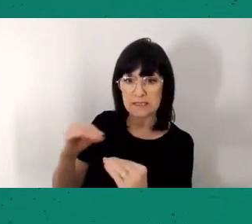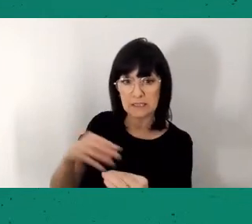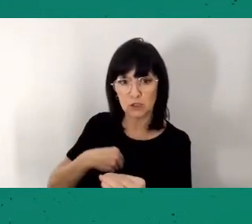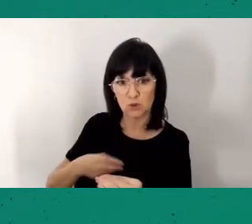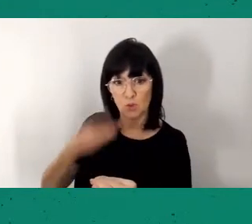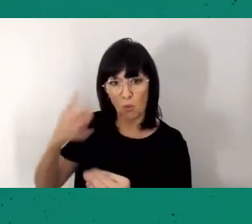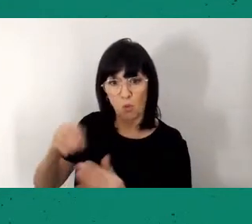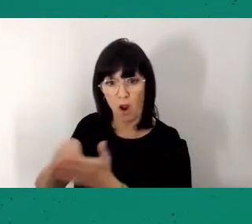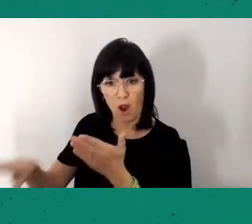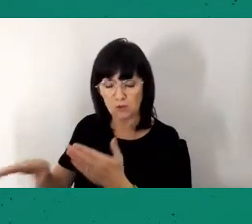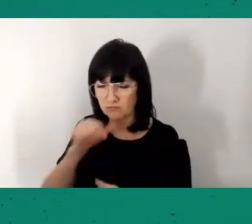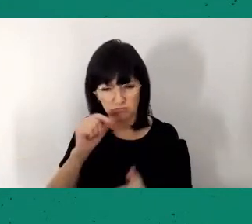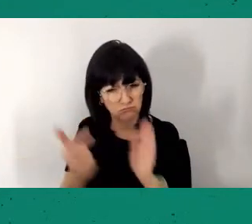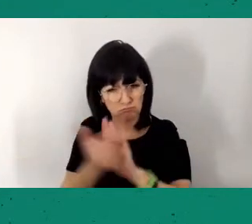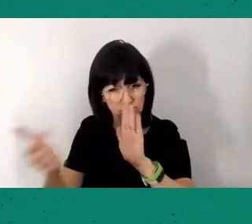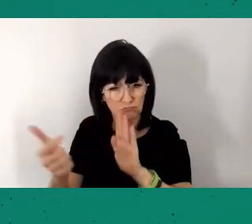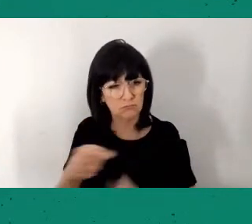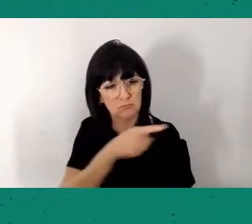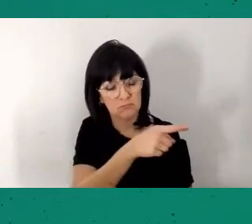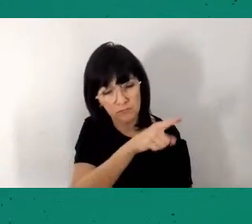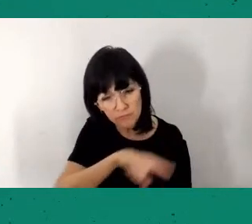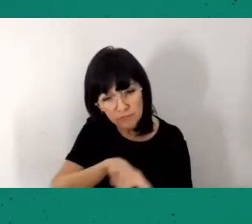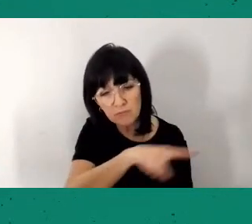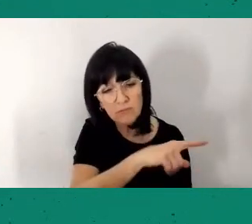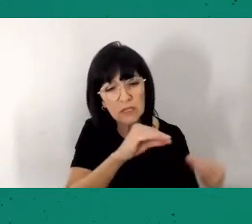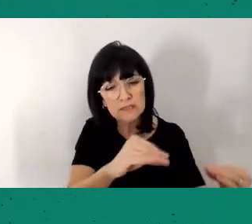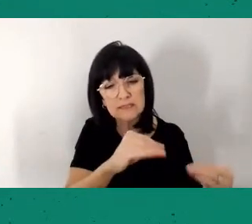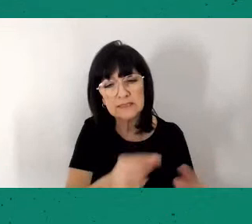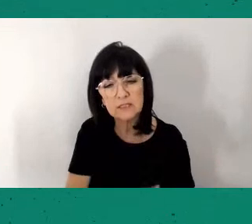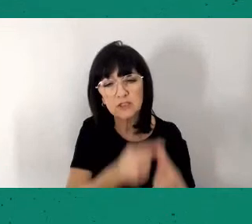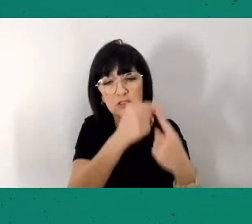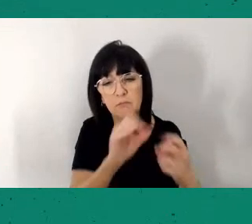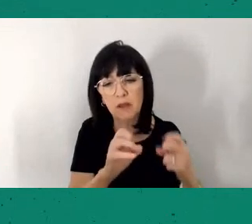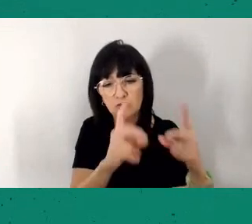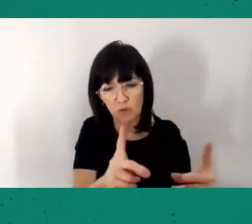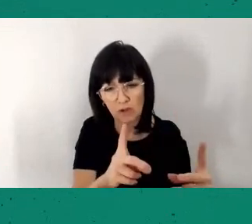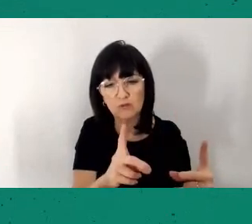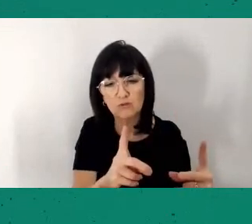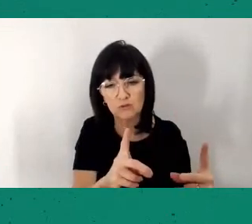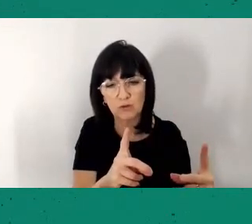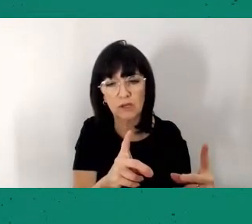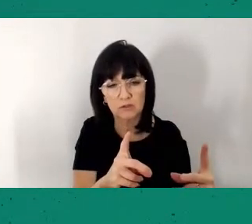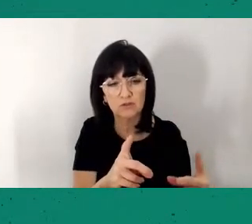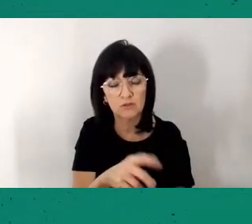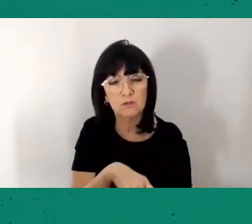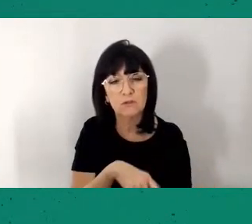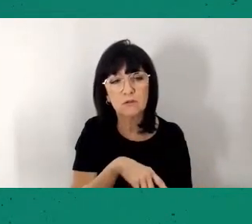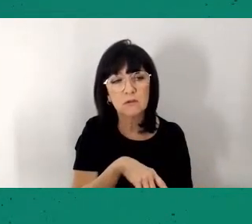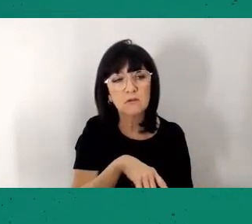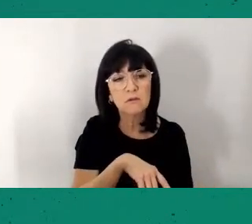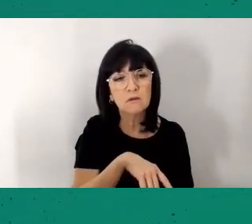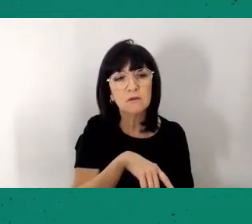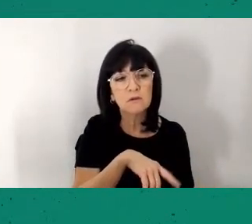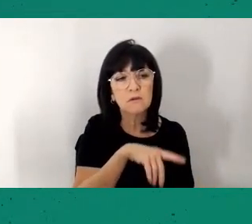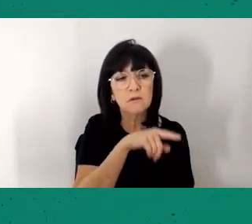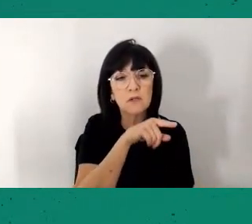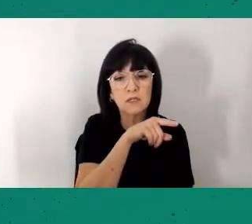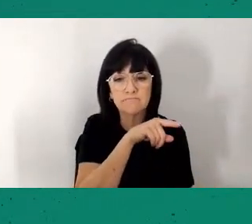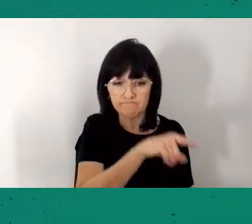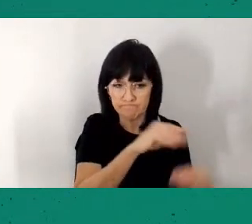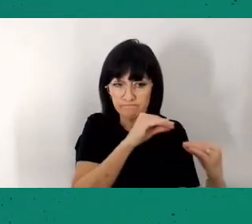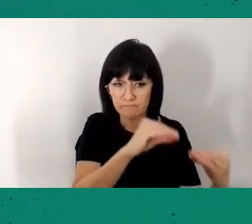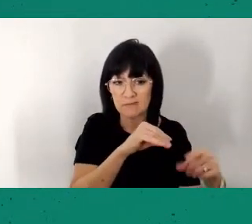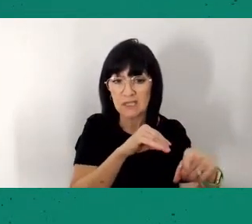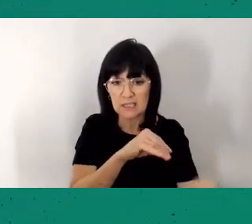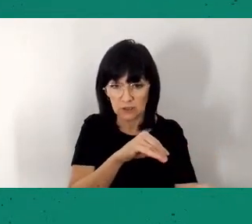he went in special education and spent from the end of segregation to